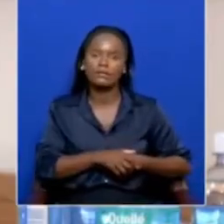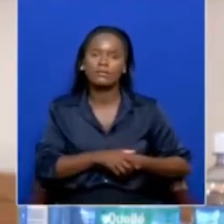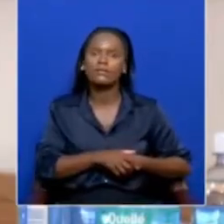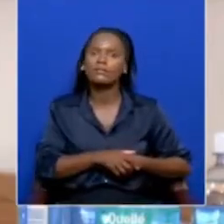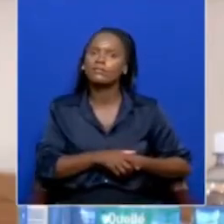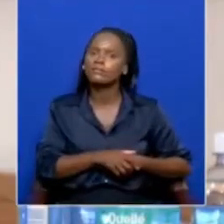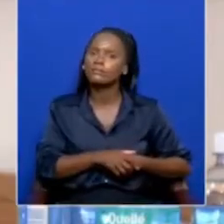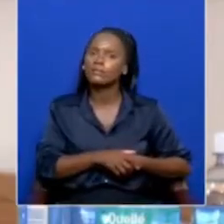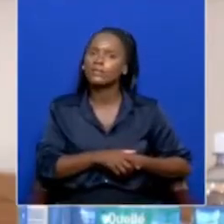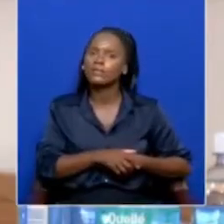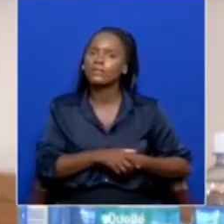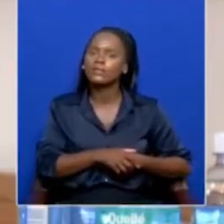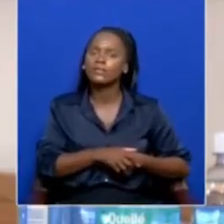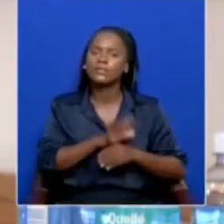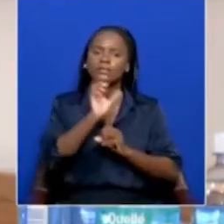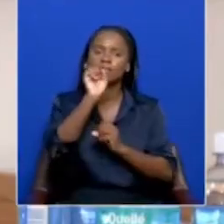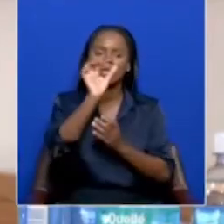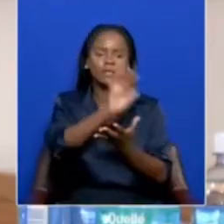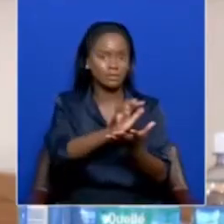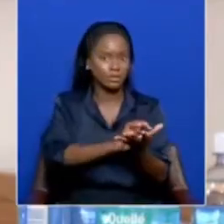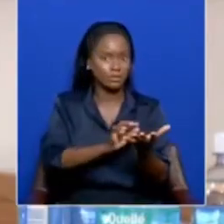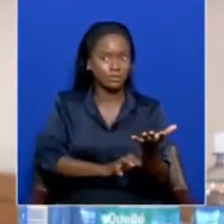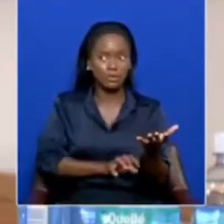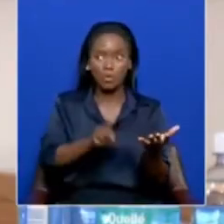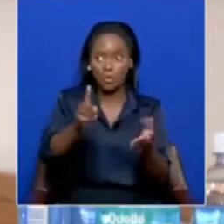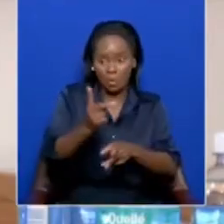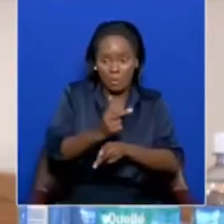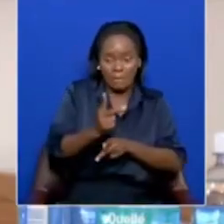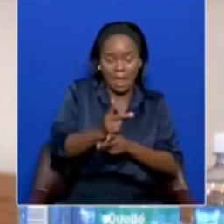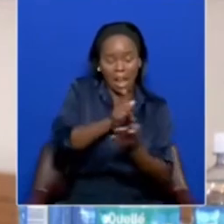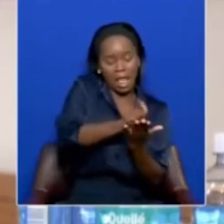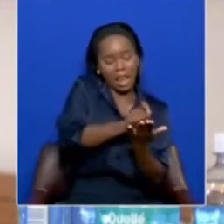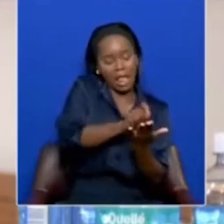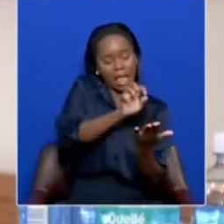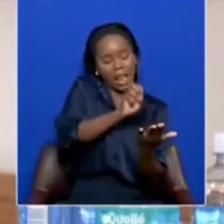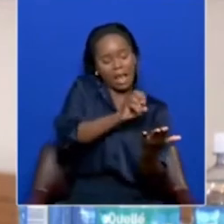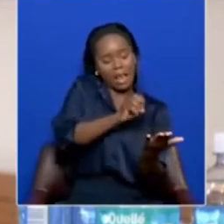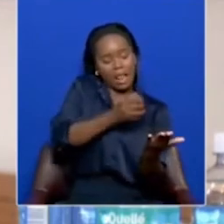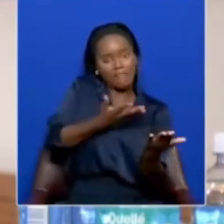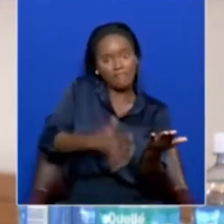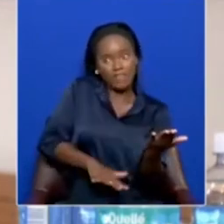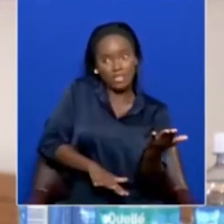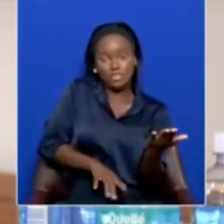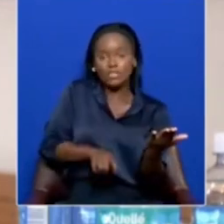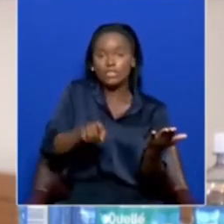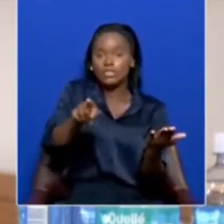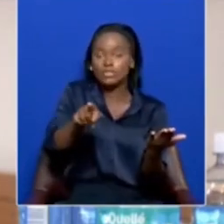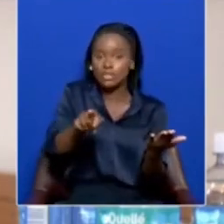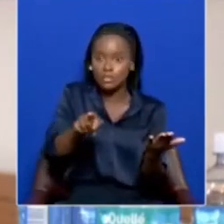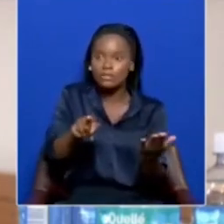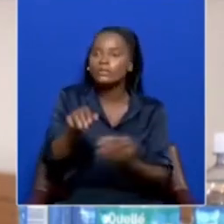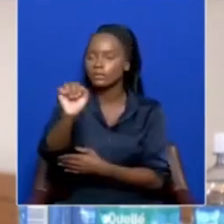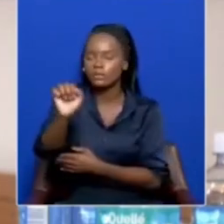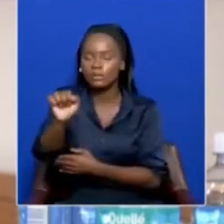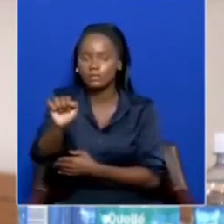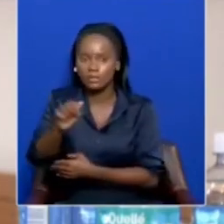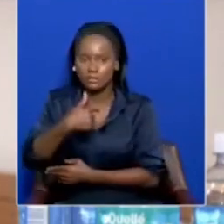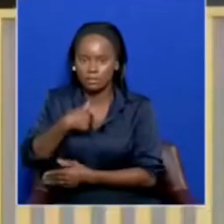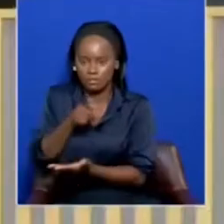have prepared for the commission? It is a Yes, 19, it's 19